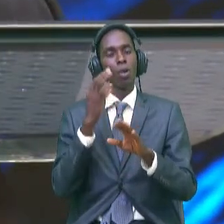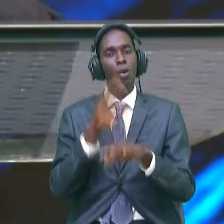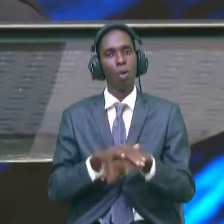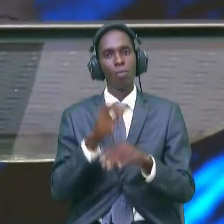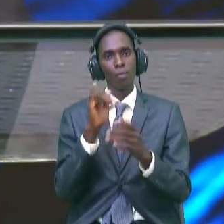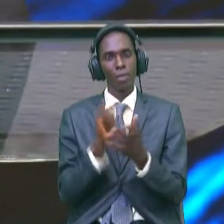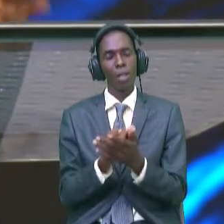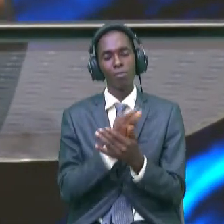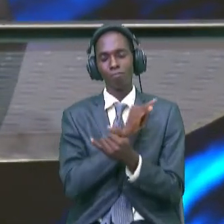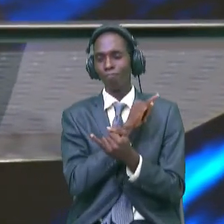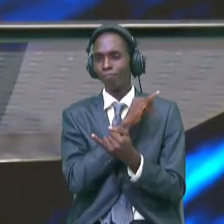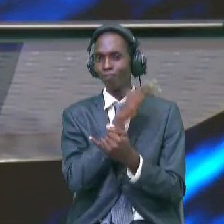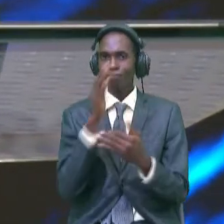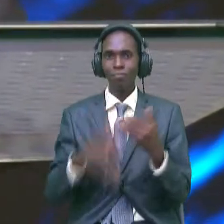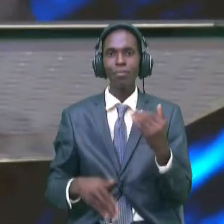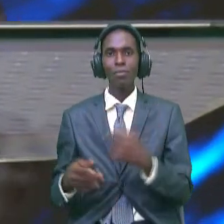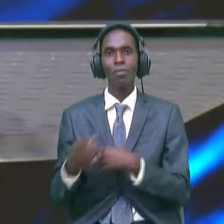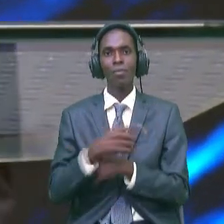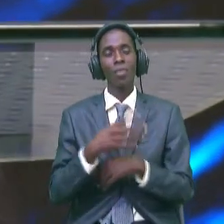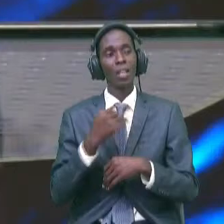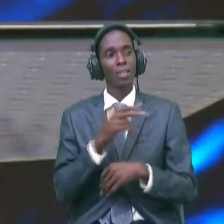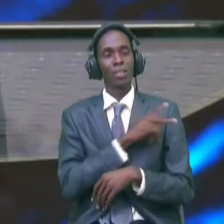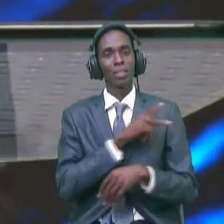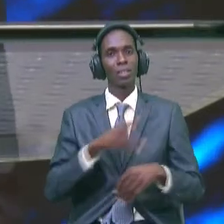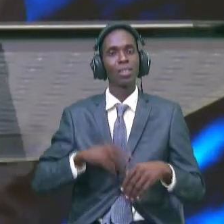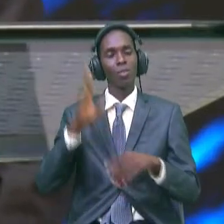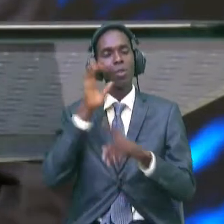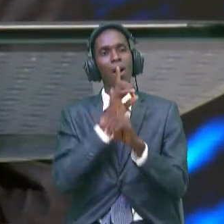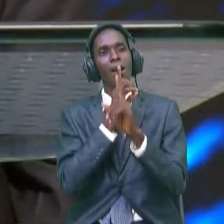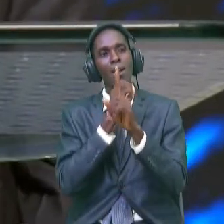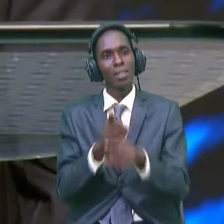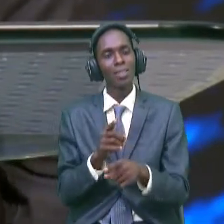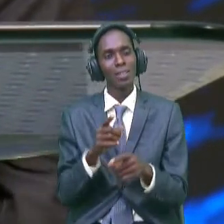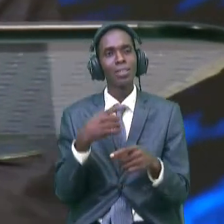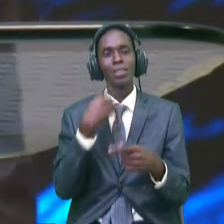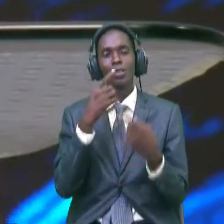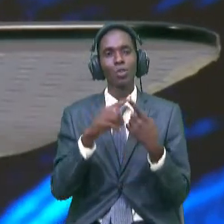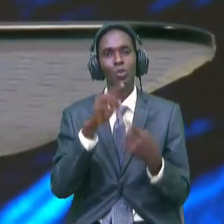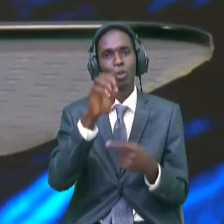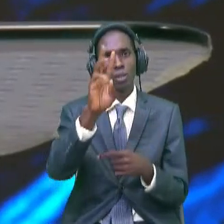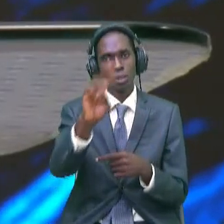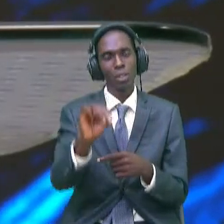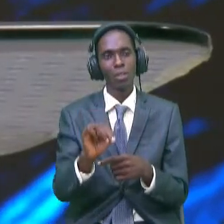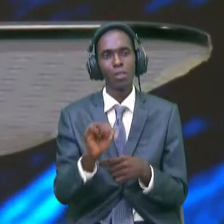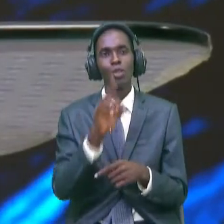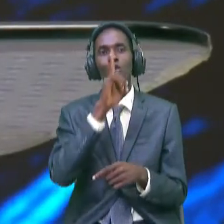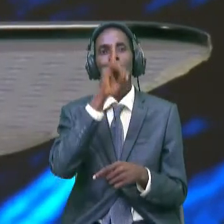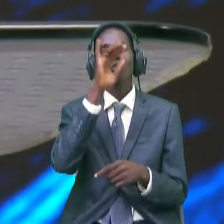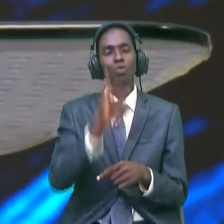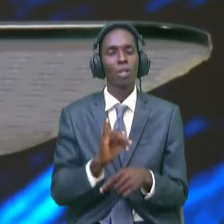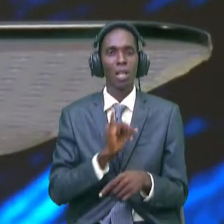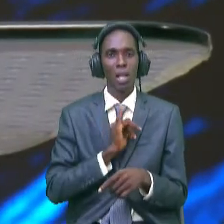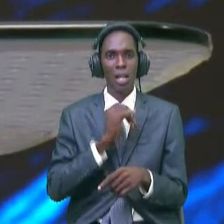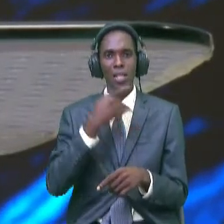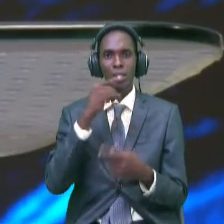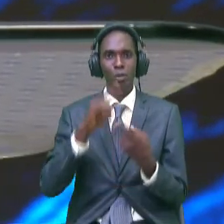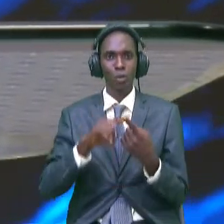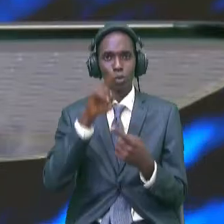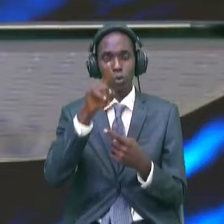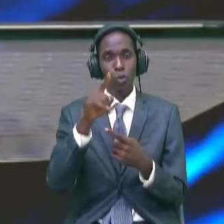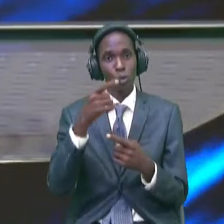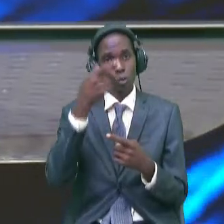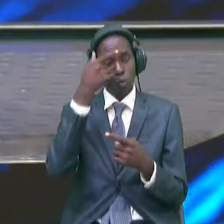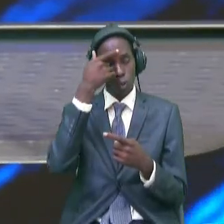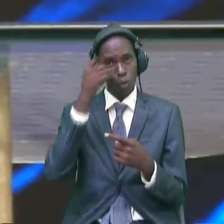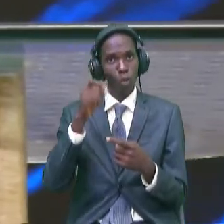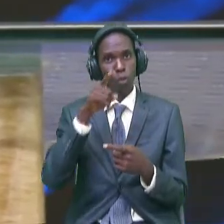day, and the King shall answer and say unto them, verily I say unto you,